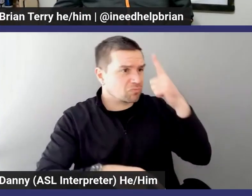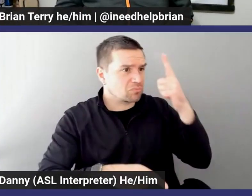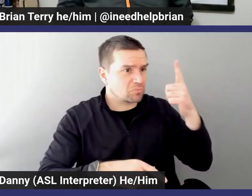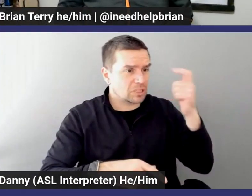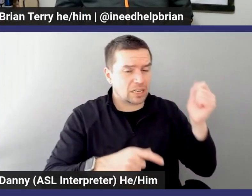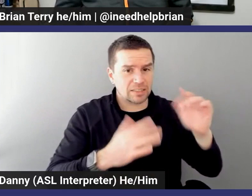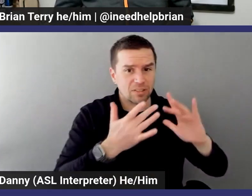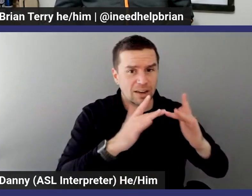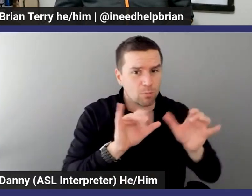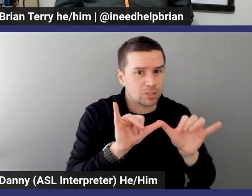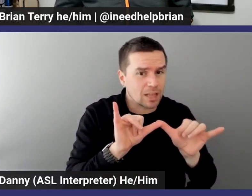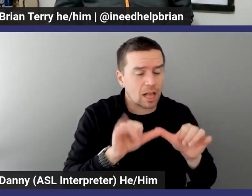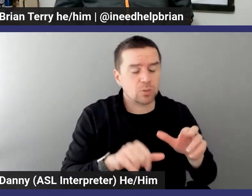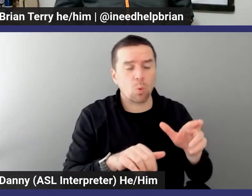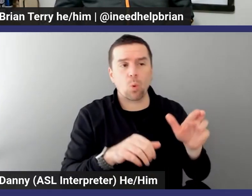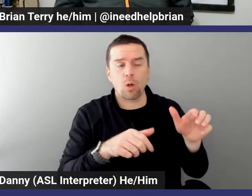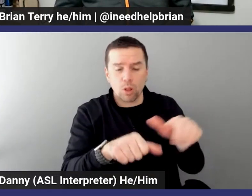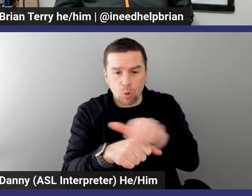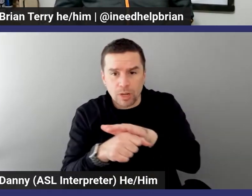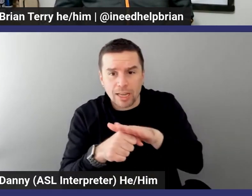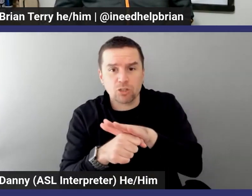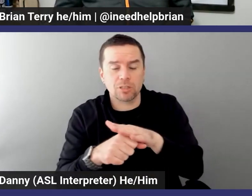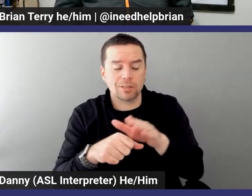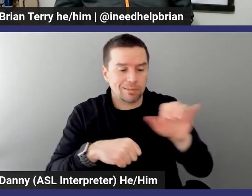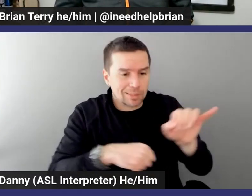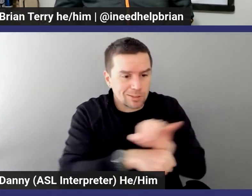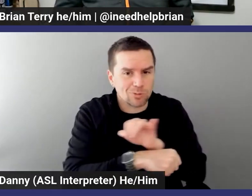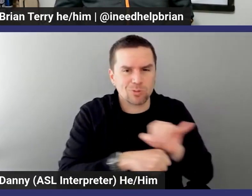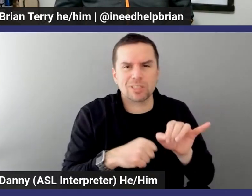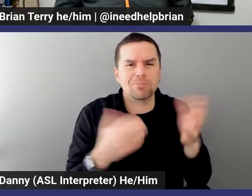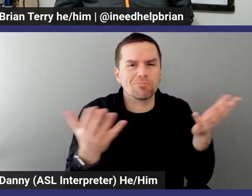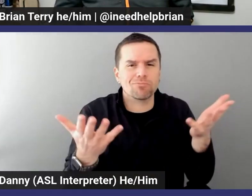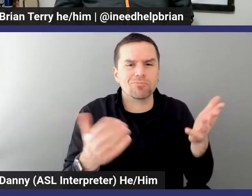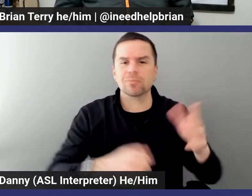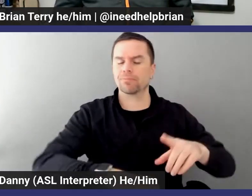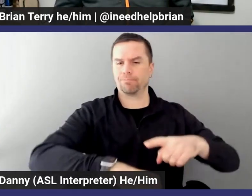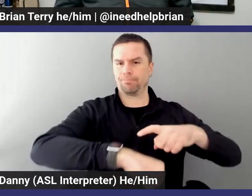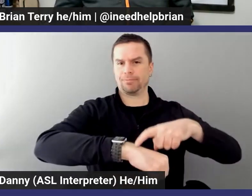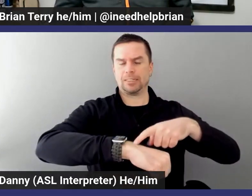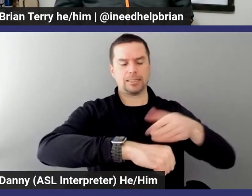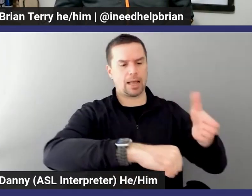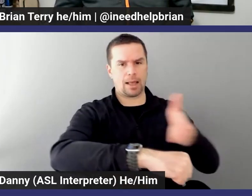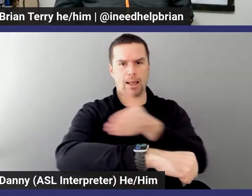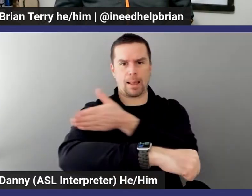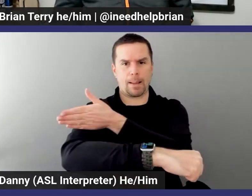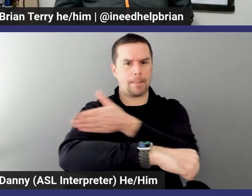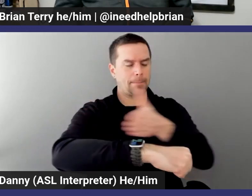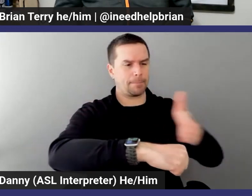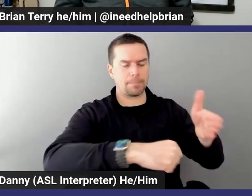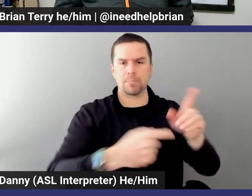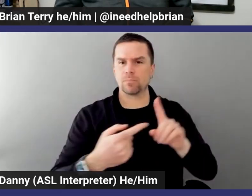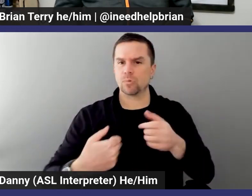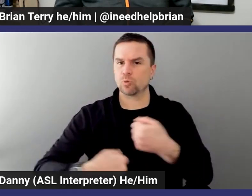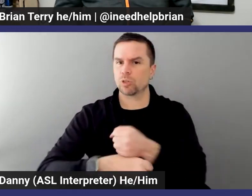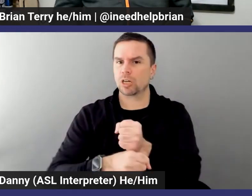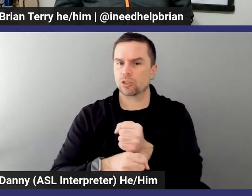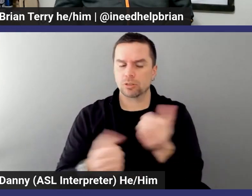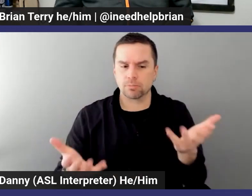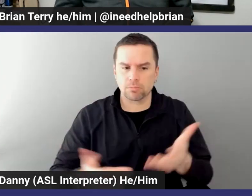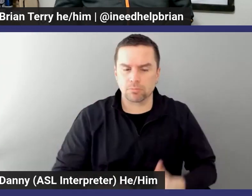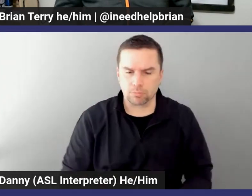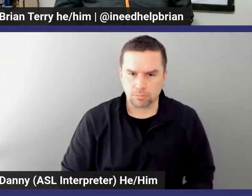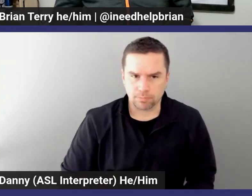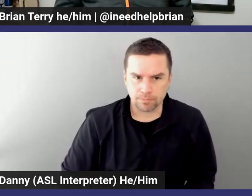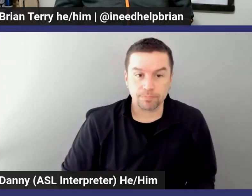industry? What does that journey look like as far as like time to production? Yeah, so this